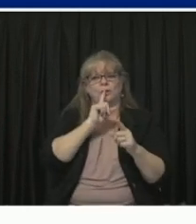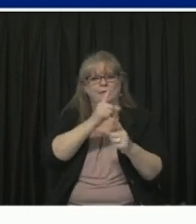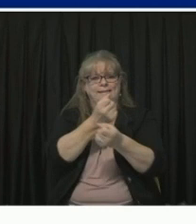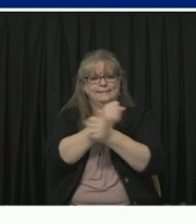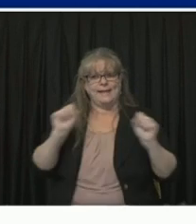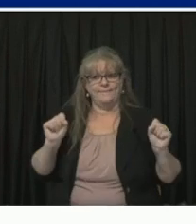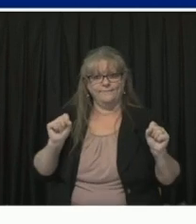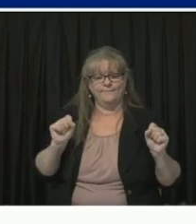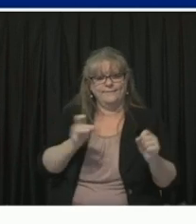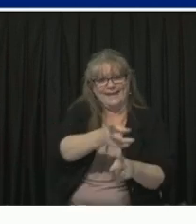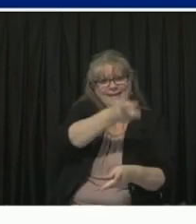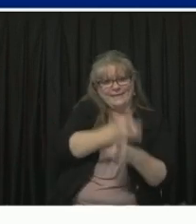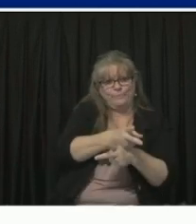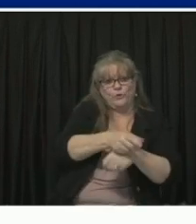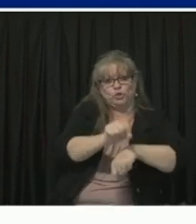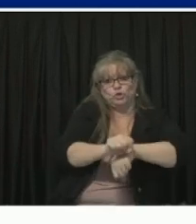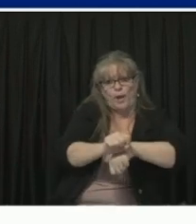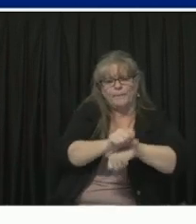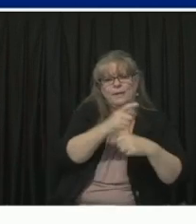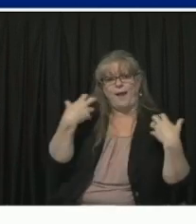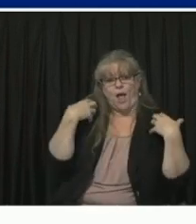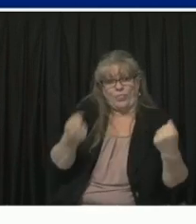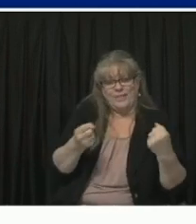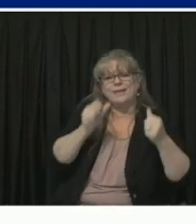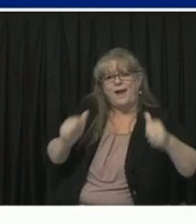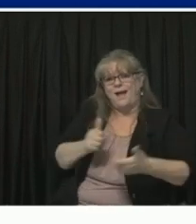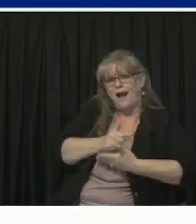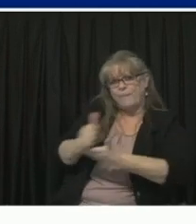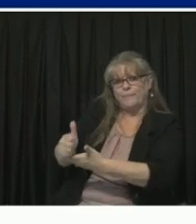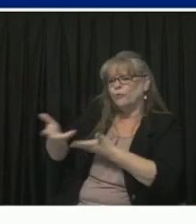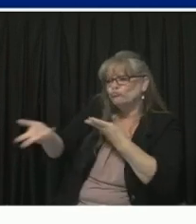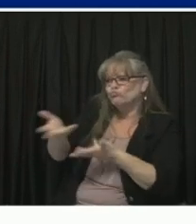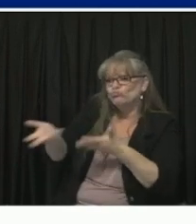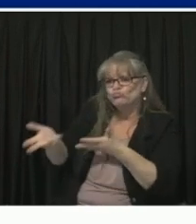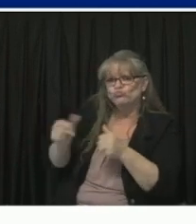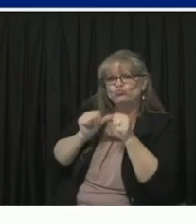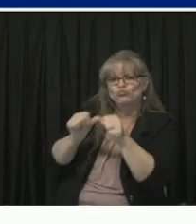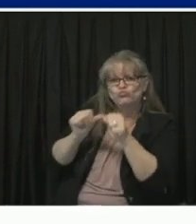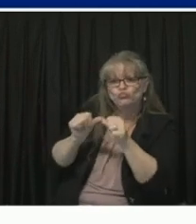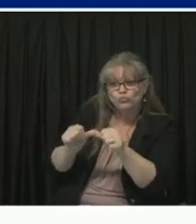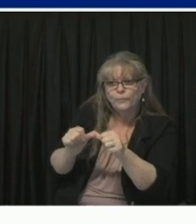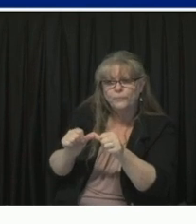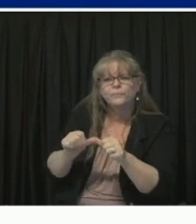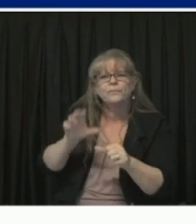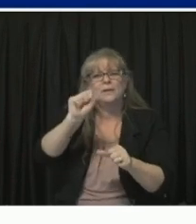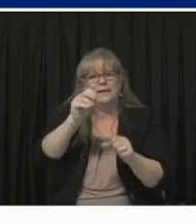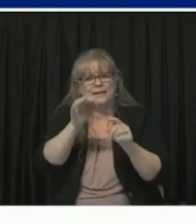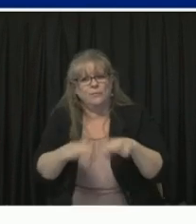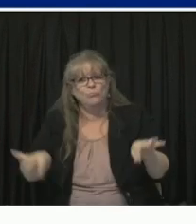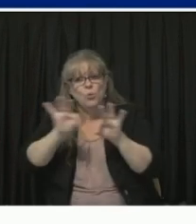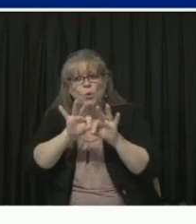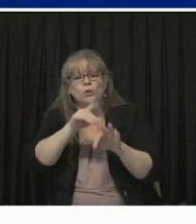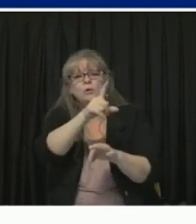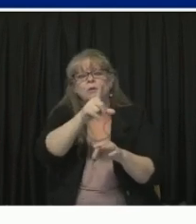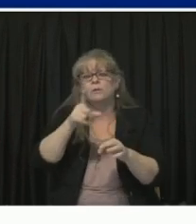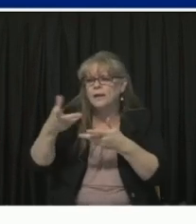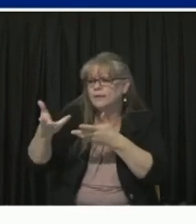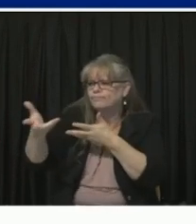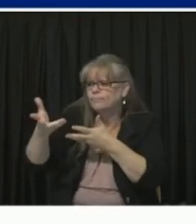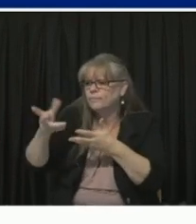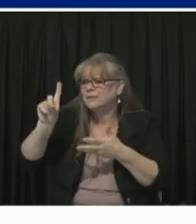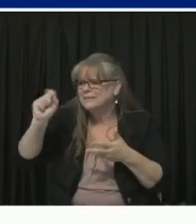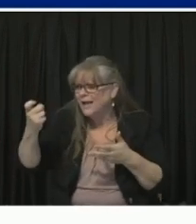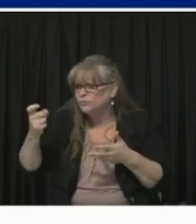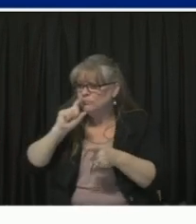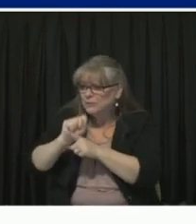that's very especially important when we're diagnosing coronavirus cases. Many diagnoses and initial consultations can simply be carried out